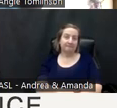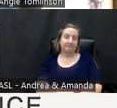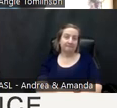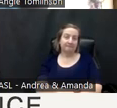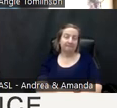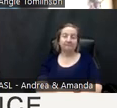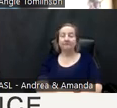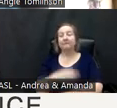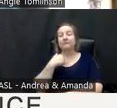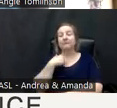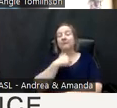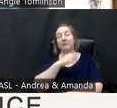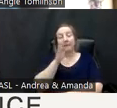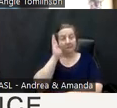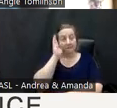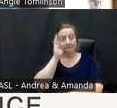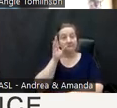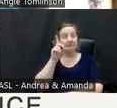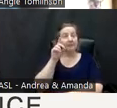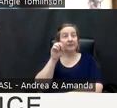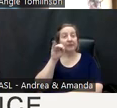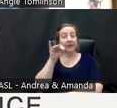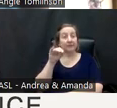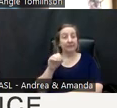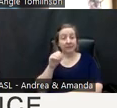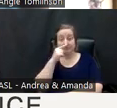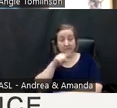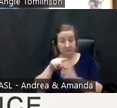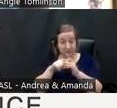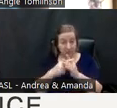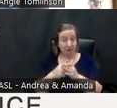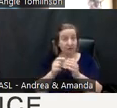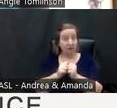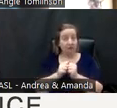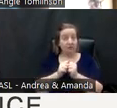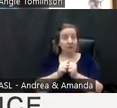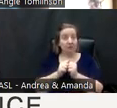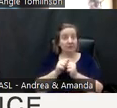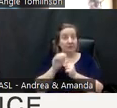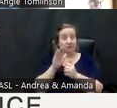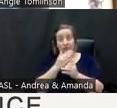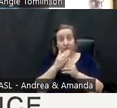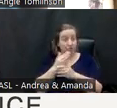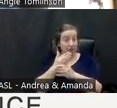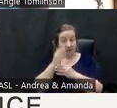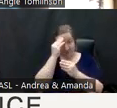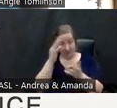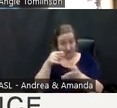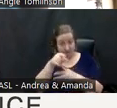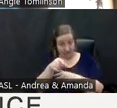So we're gonna be, does Debbie mind starting with sharing the information